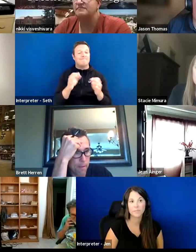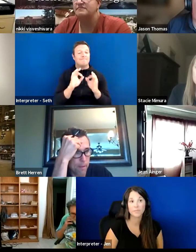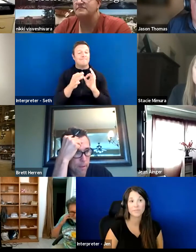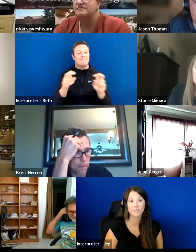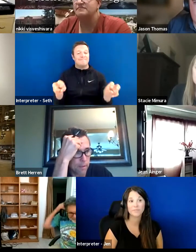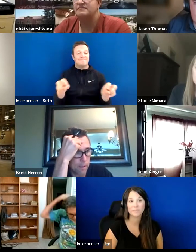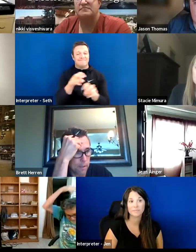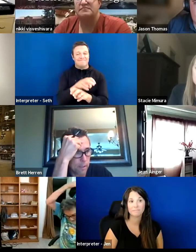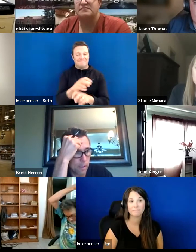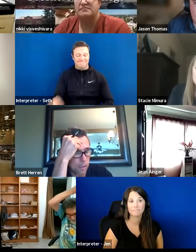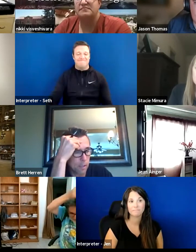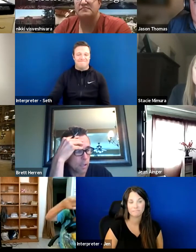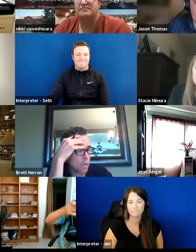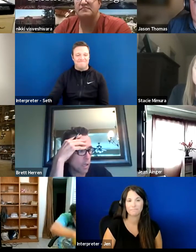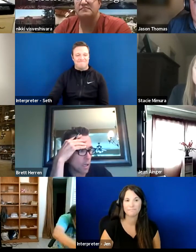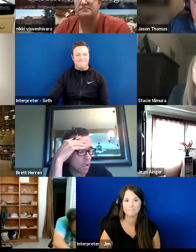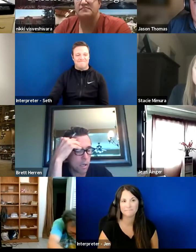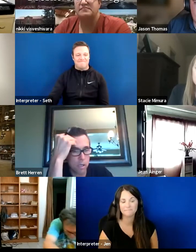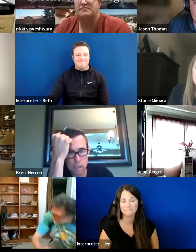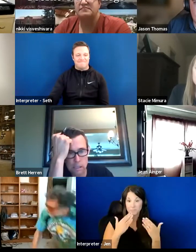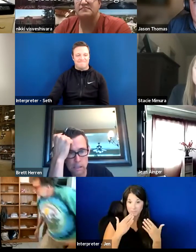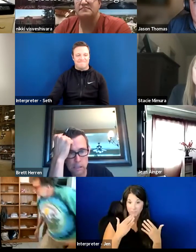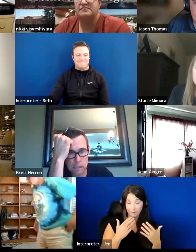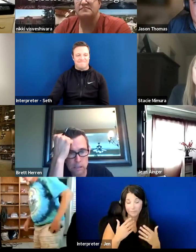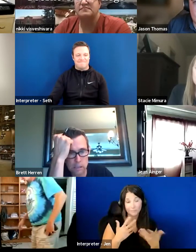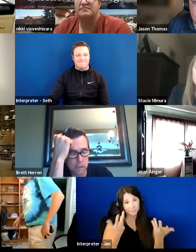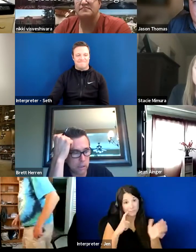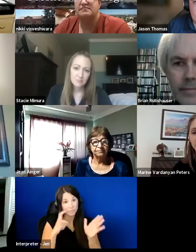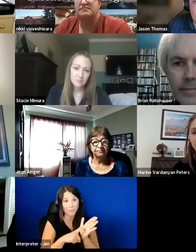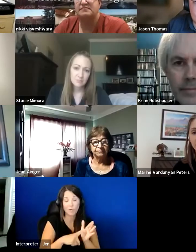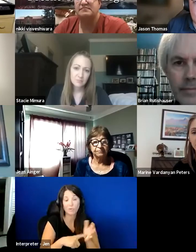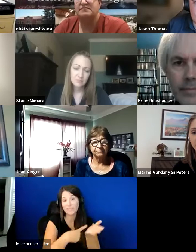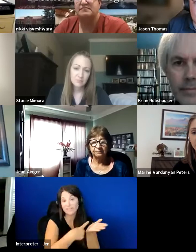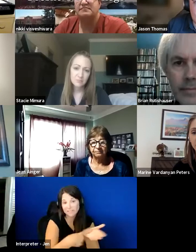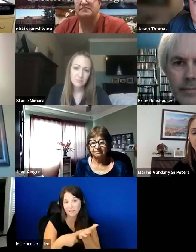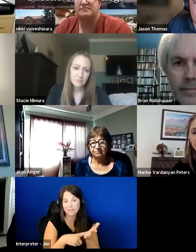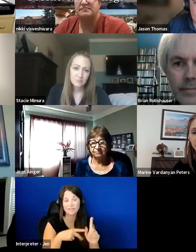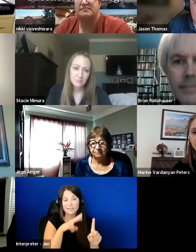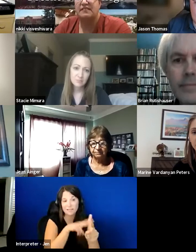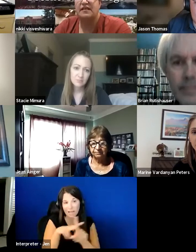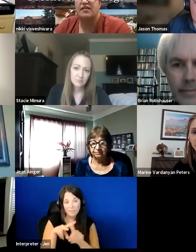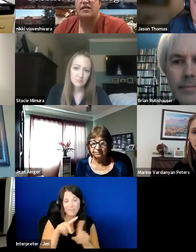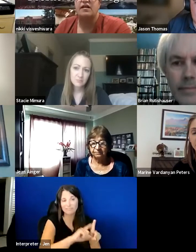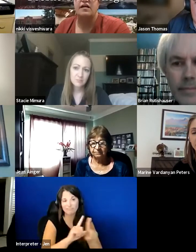and things, I was able to kind of replace those gradual steps.